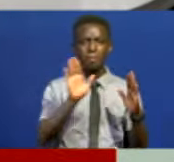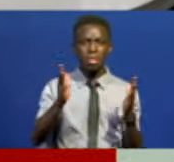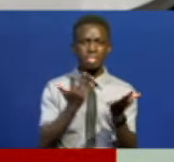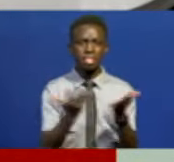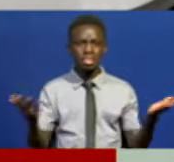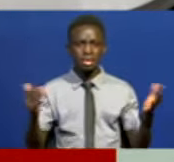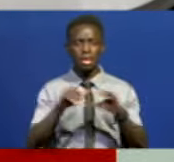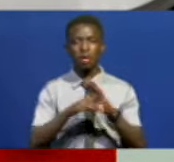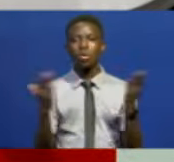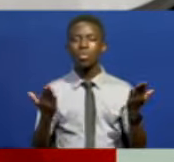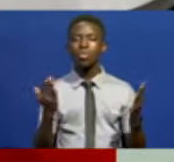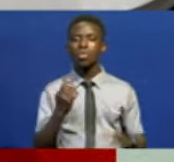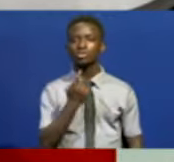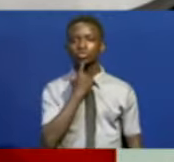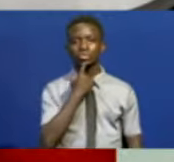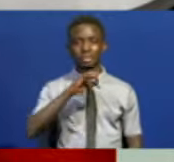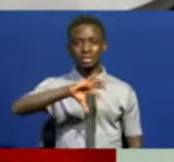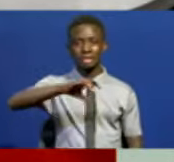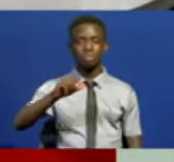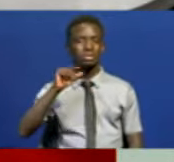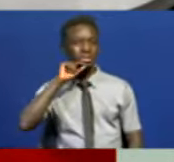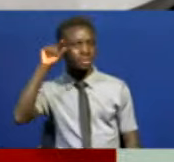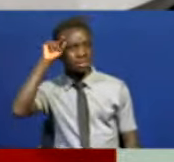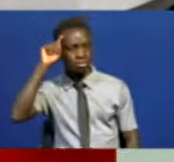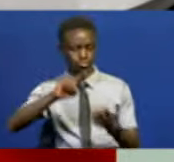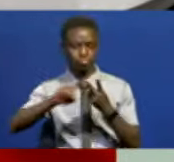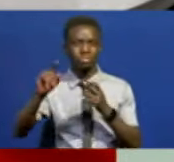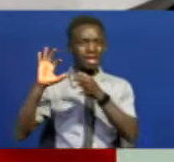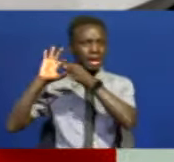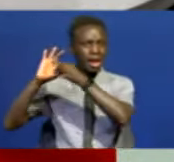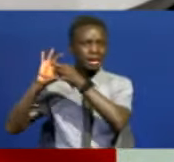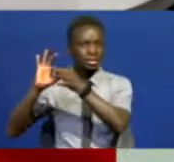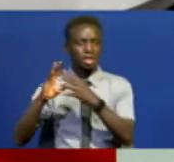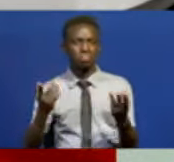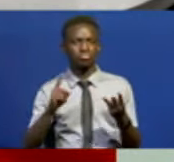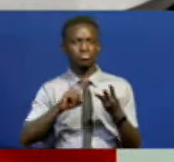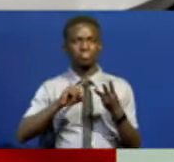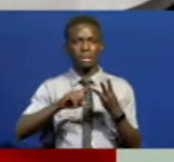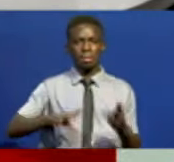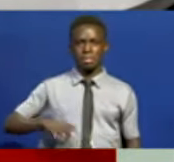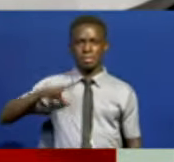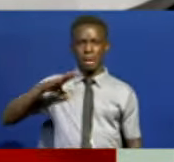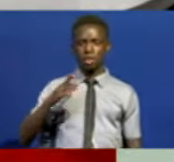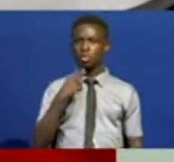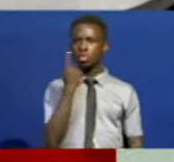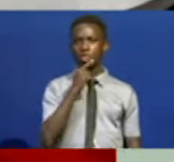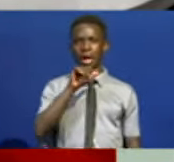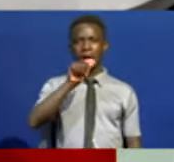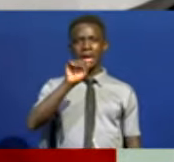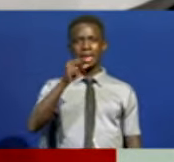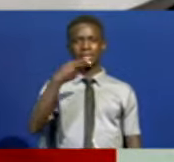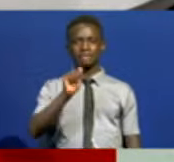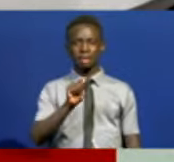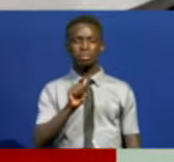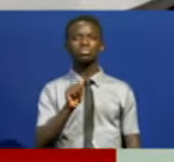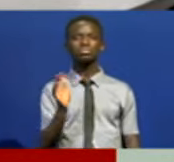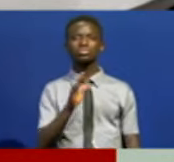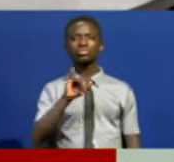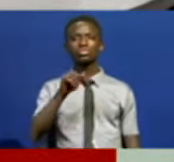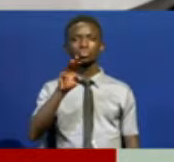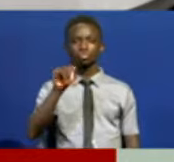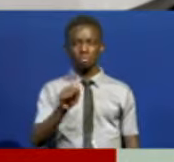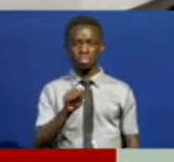Turkana County. Gender, culture, arts and heritage Cabinet Secretary Aisha Jumwa, who attended the exhibition,